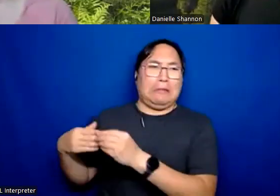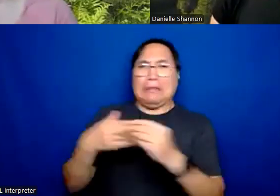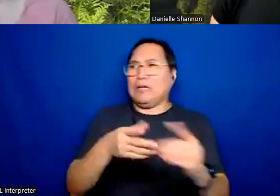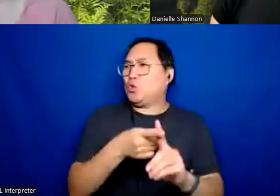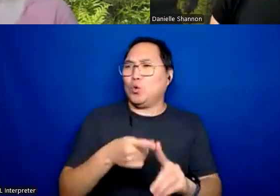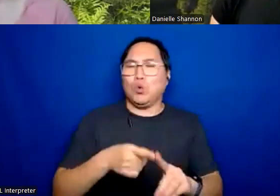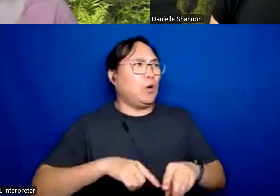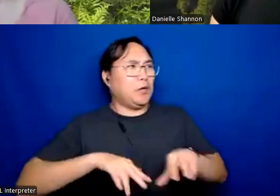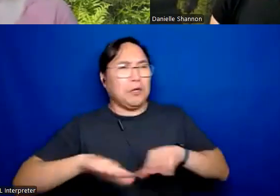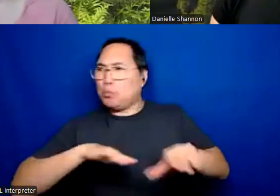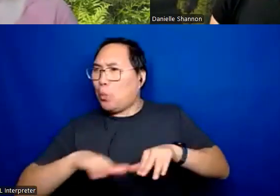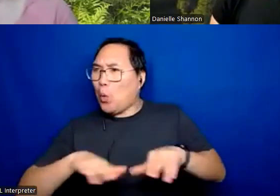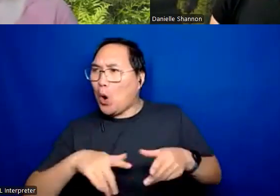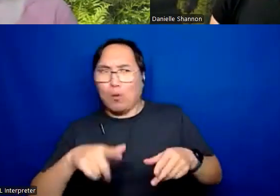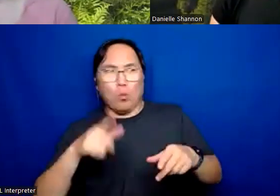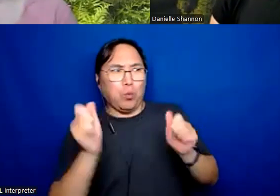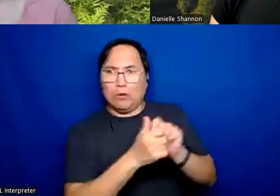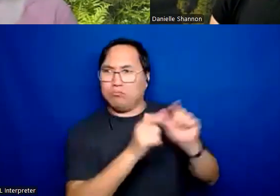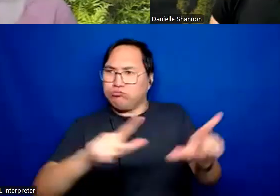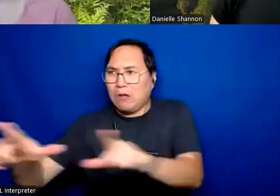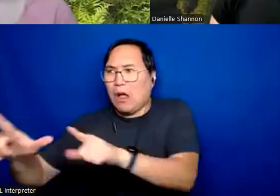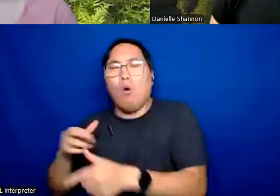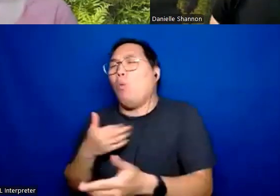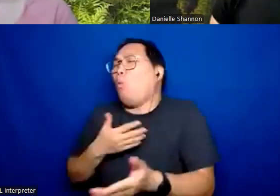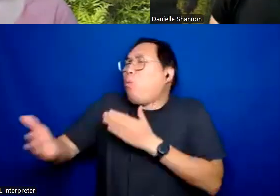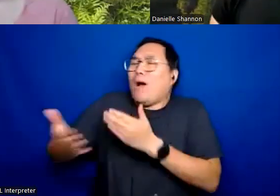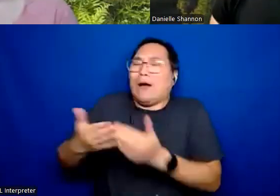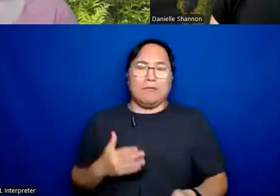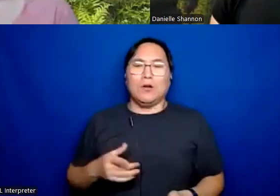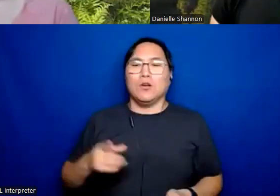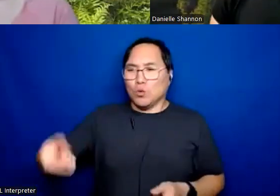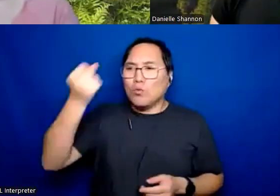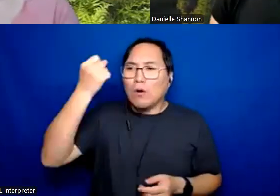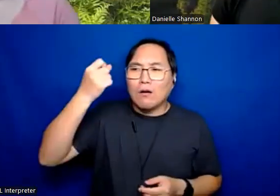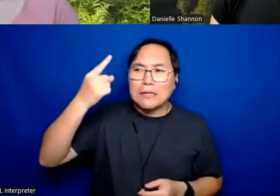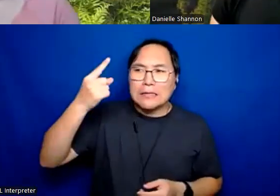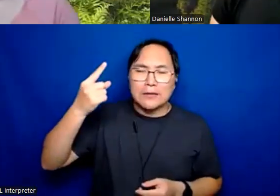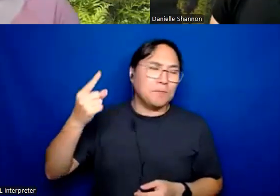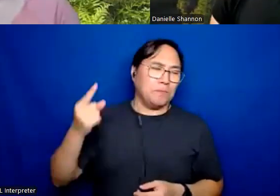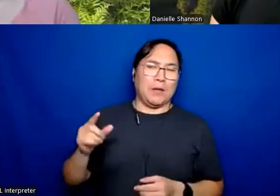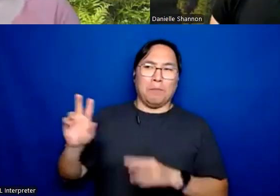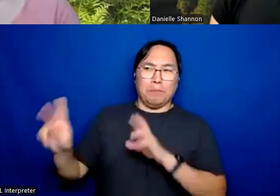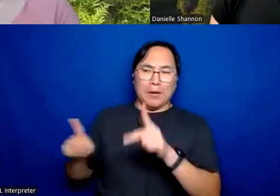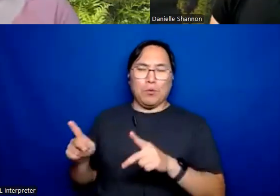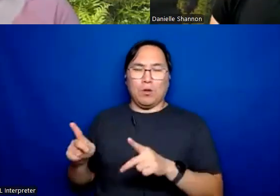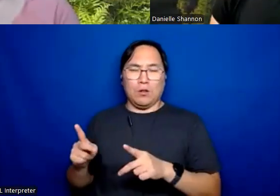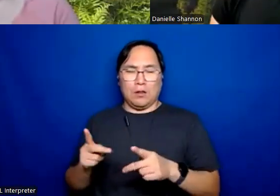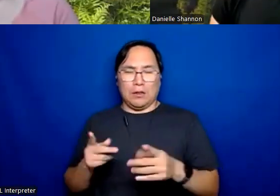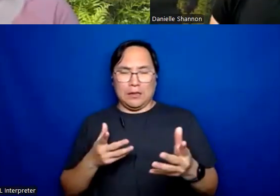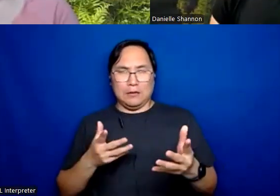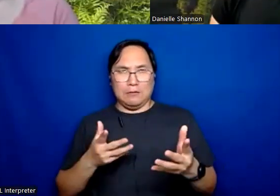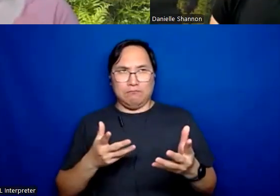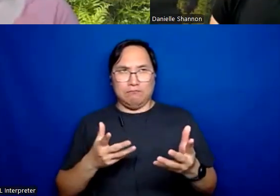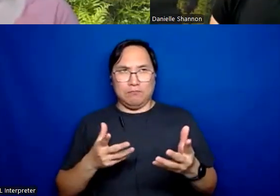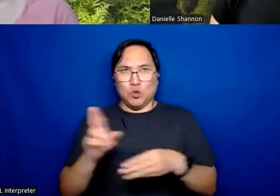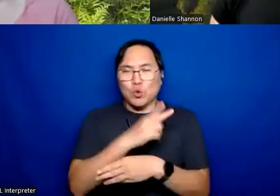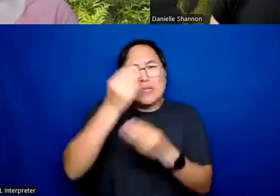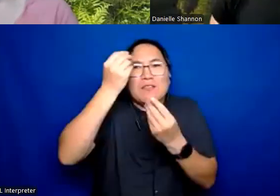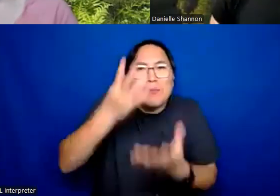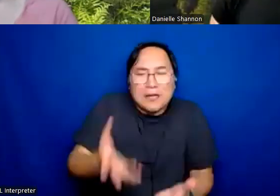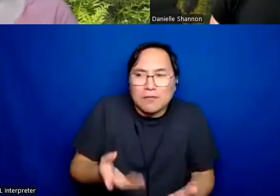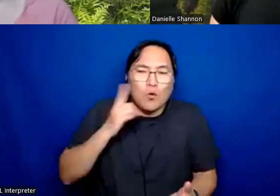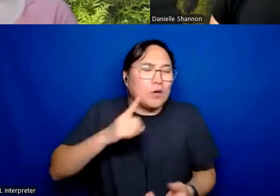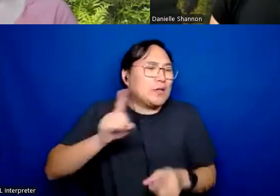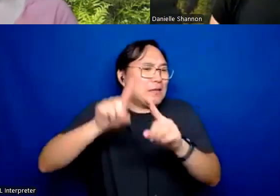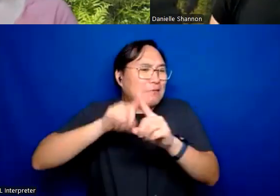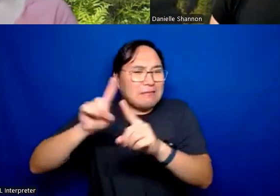I think that we need to understand that people interact with, recreationalists and others interact with this information in different ways, and they